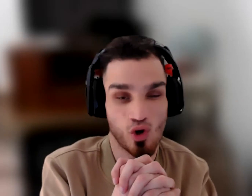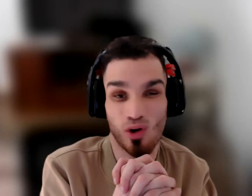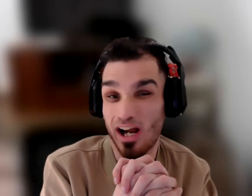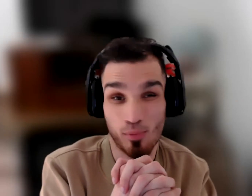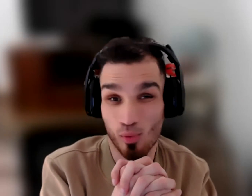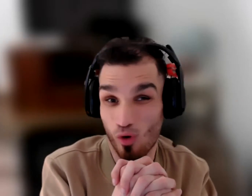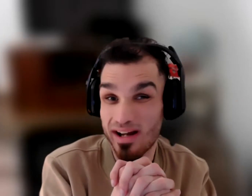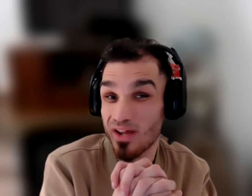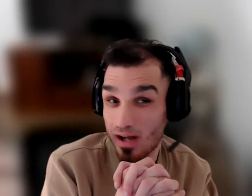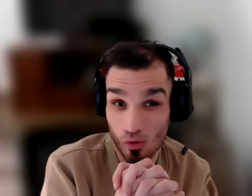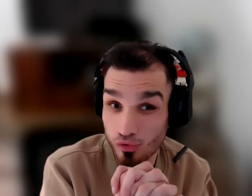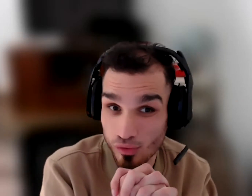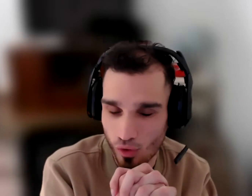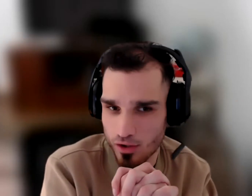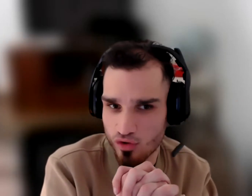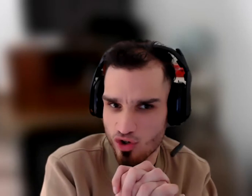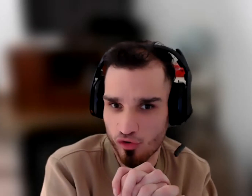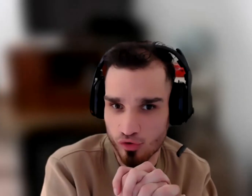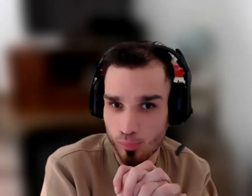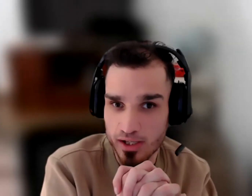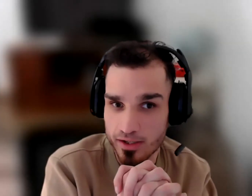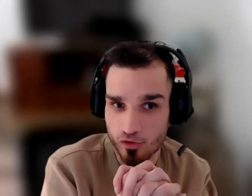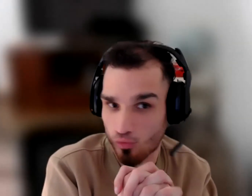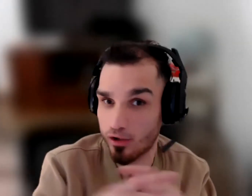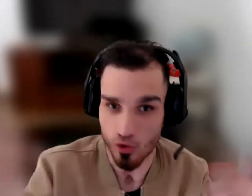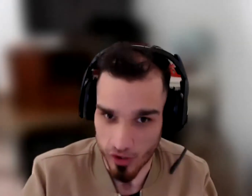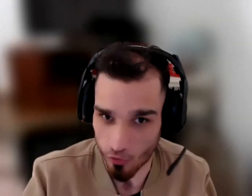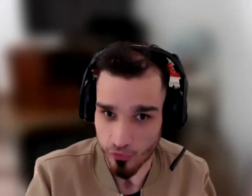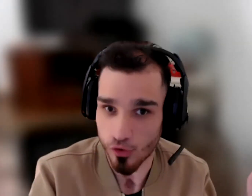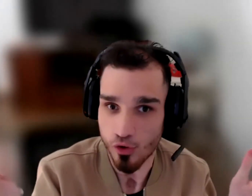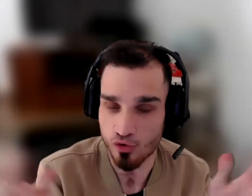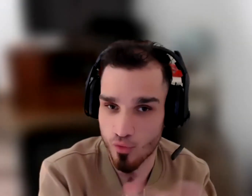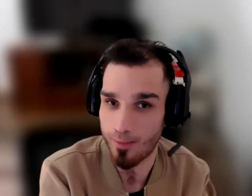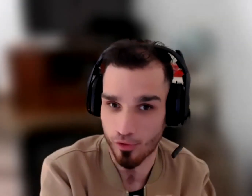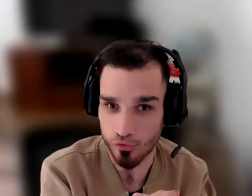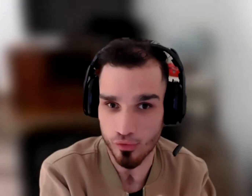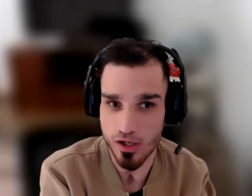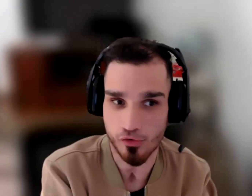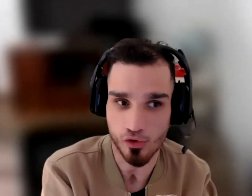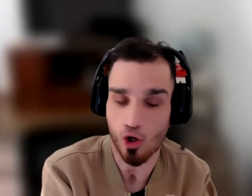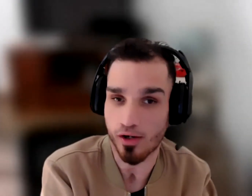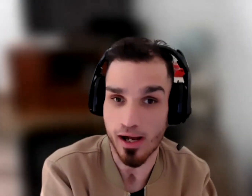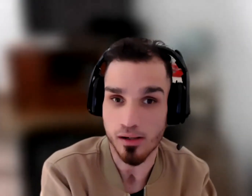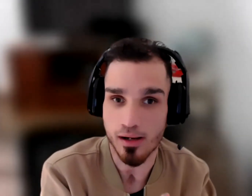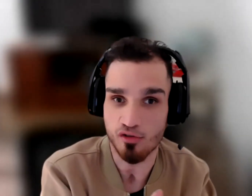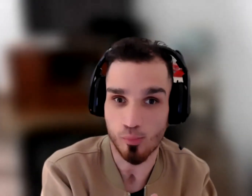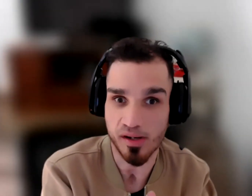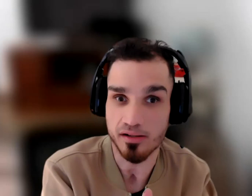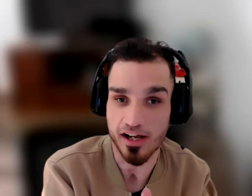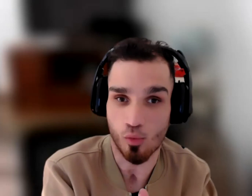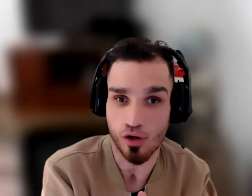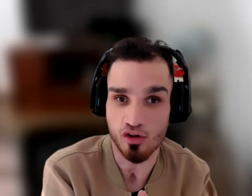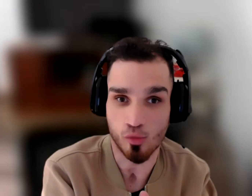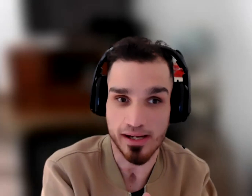you know, you're not capable of anything else, like you just completely surrender yourself to that person, is not okay. It should